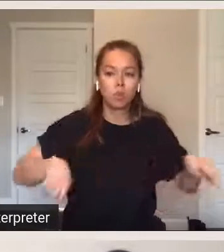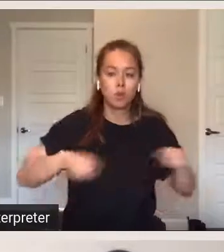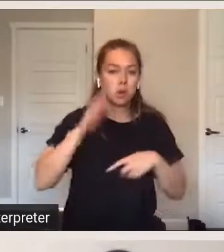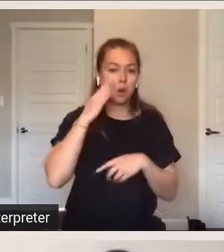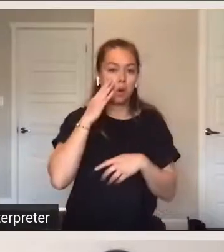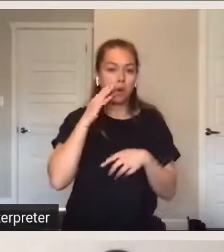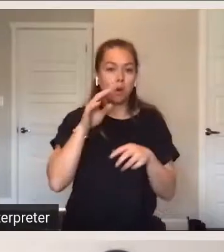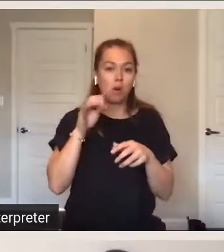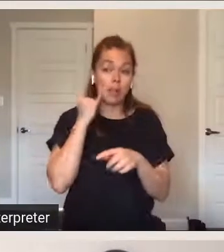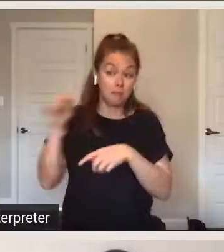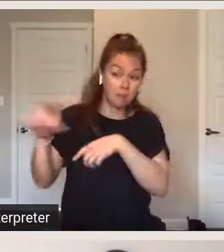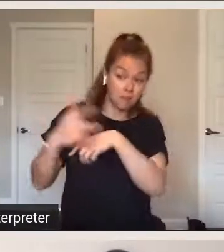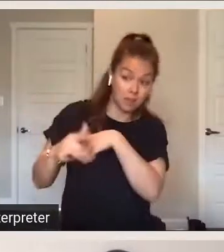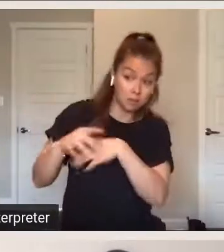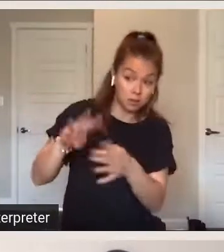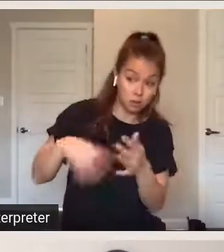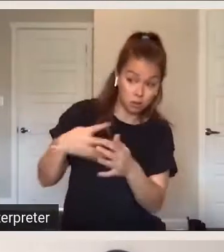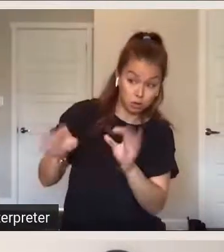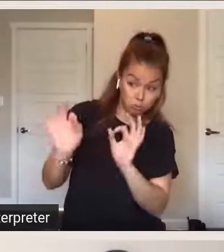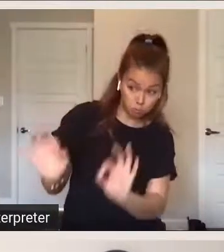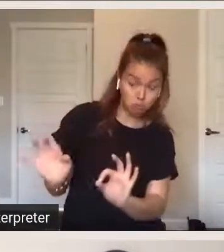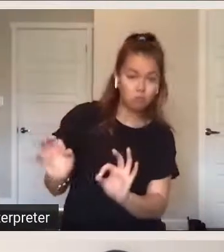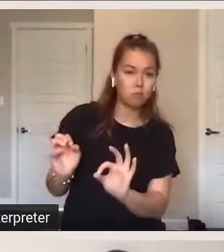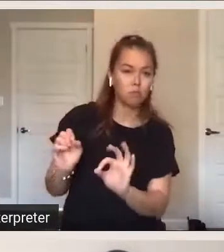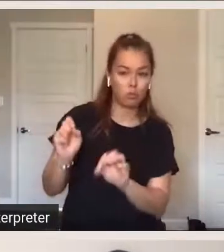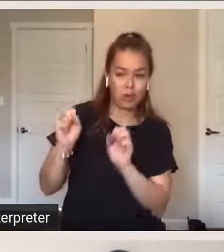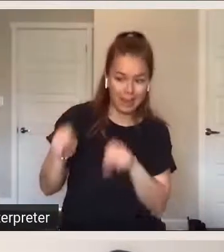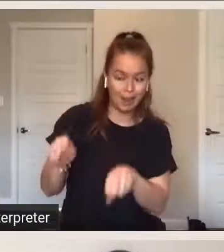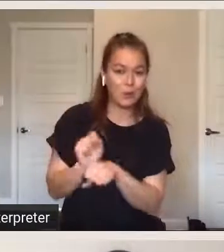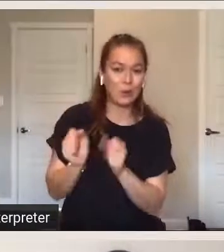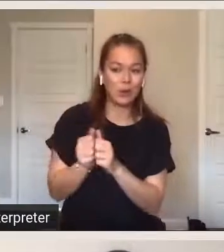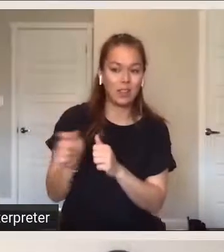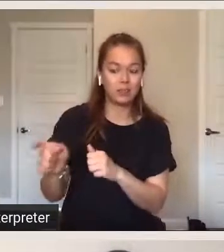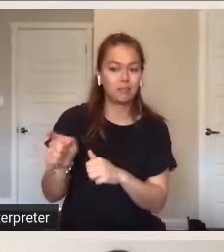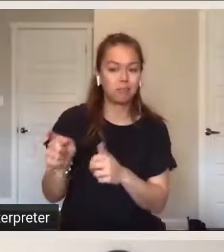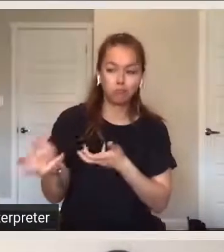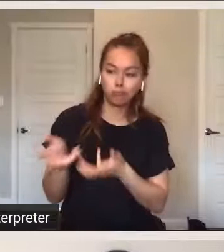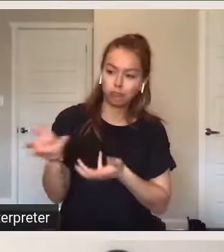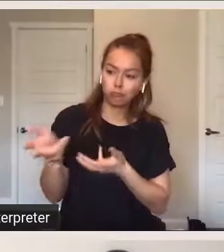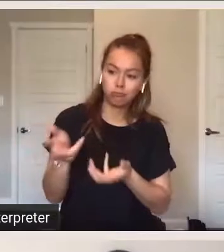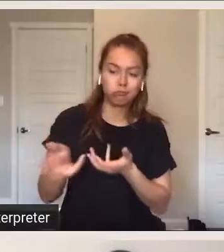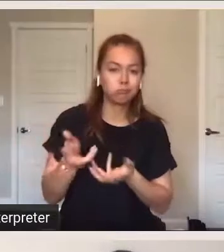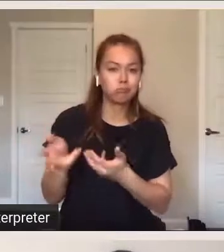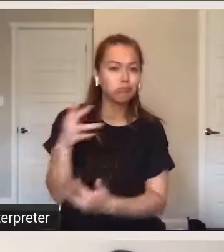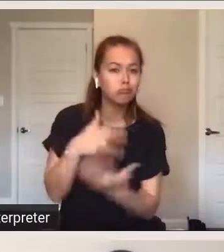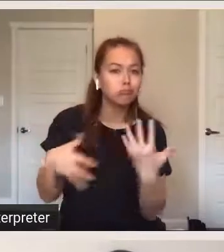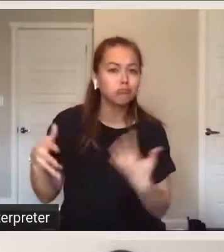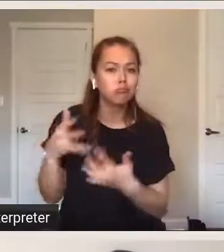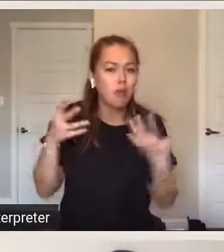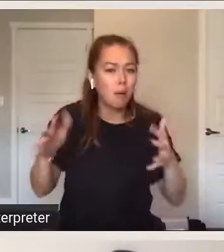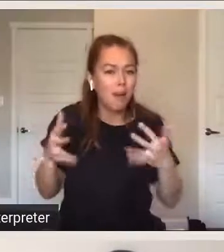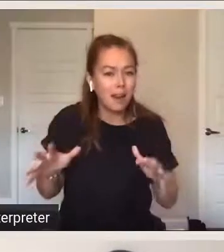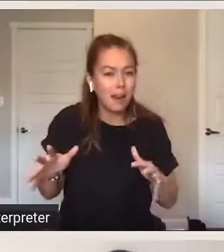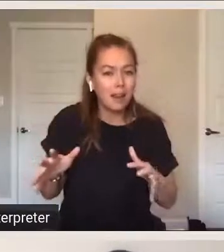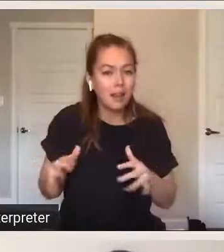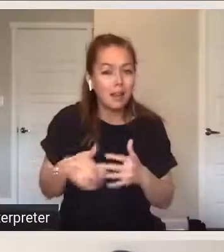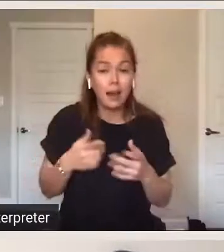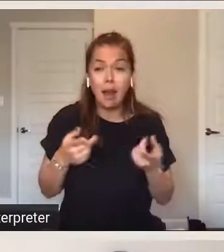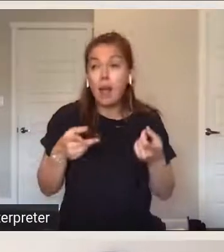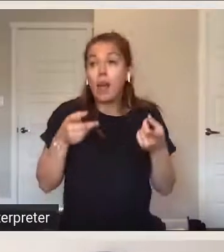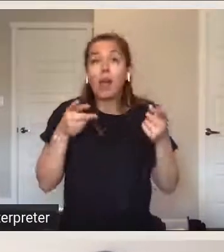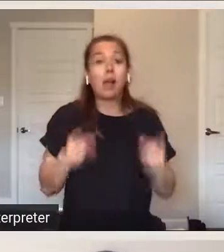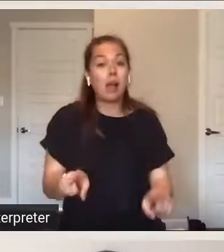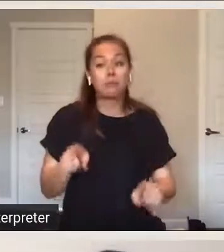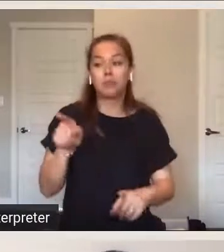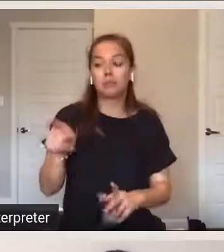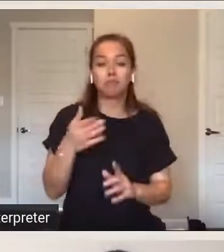they're available in their schedule. And it just so happens that they did a great job. We didn't have problems with people,